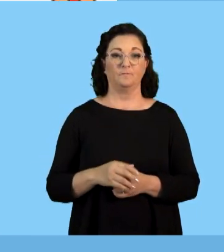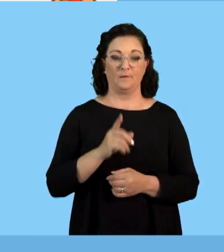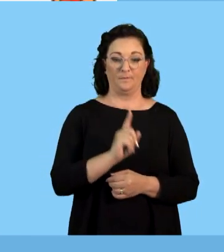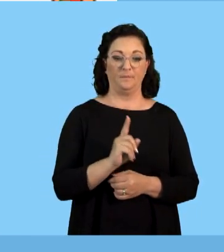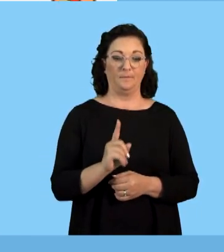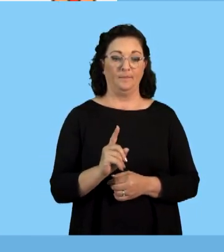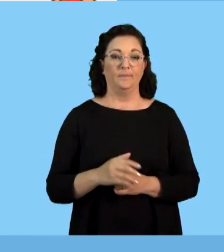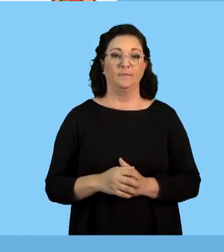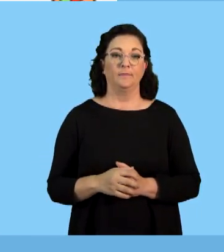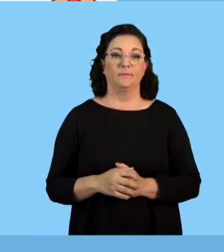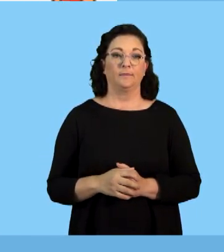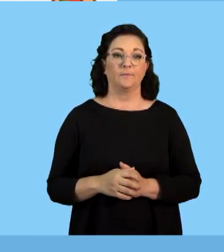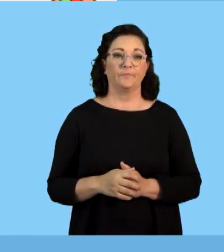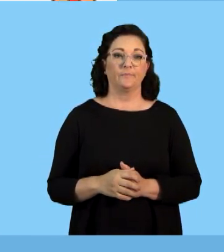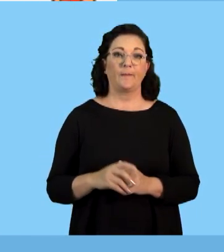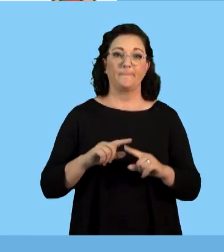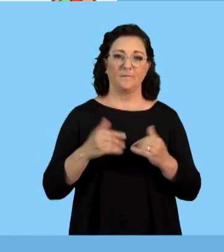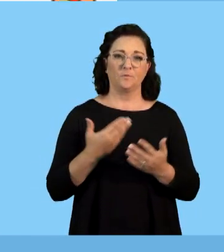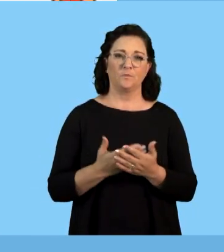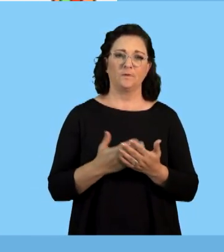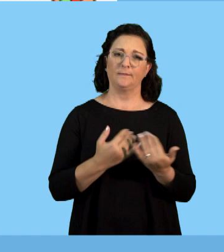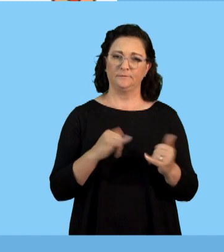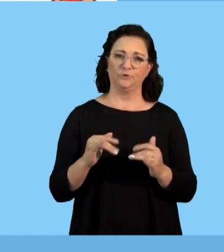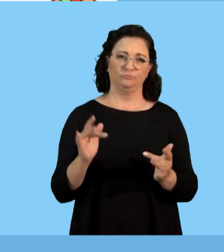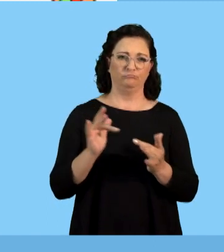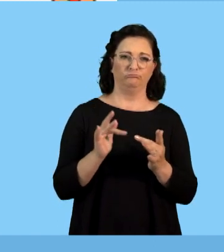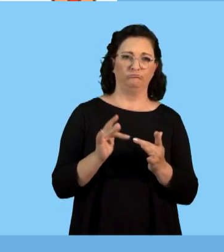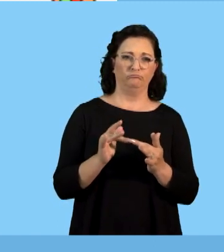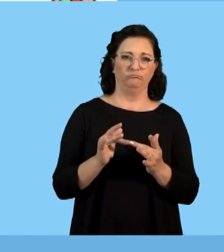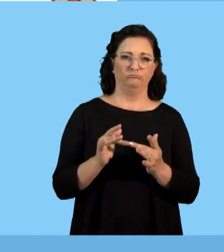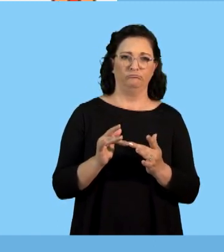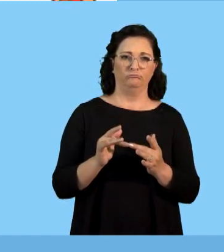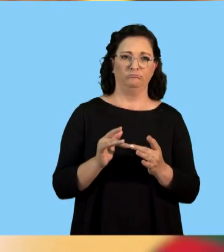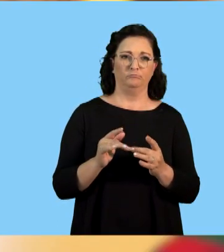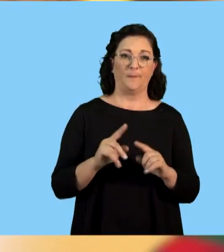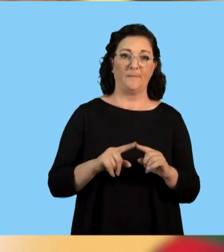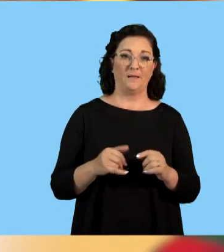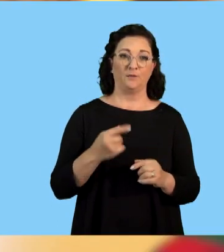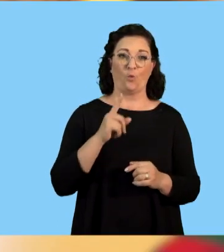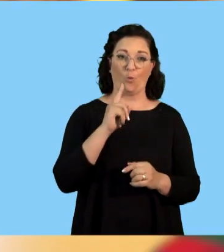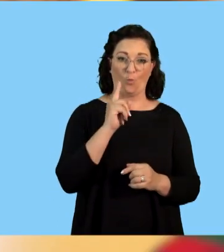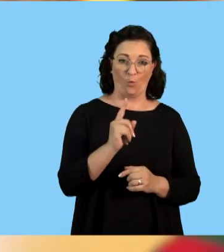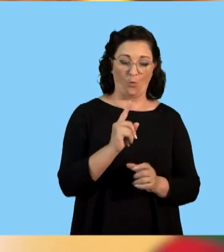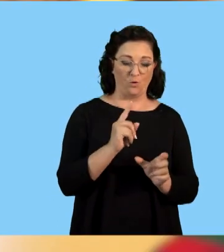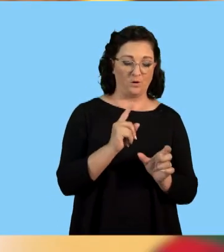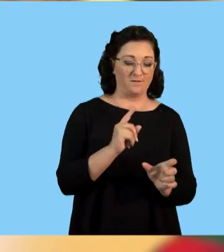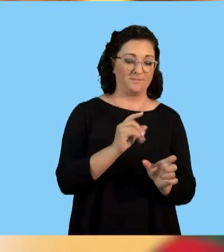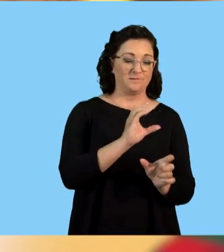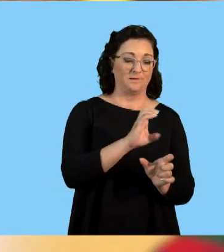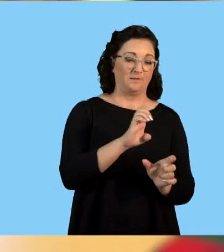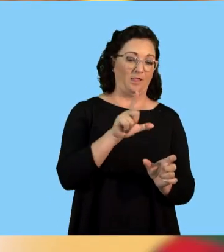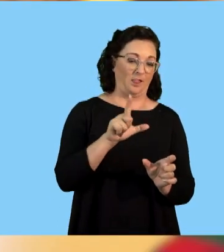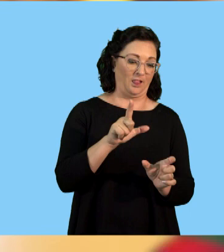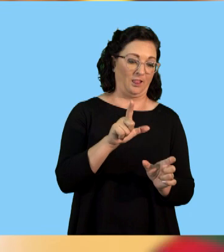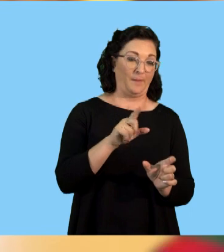now connect our cells in parallel. Remember, if it's one, it is a cell. But then if it's more than